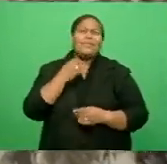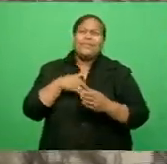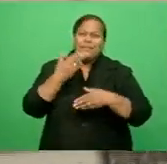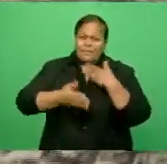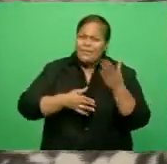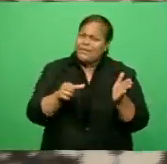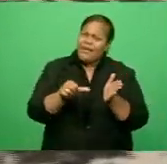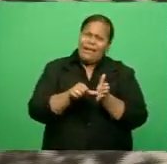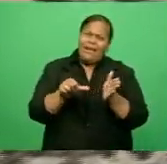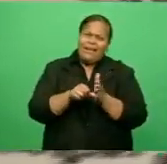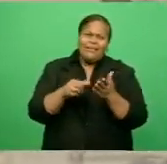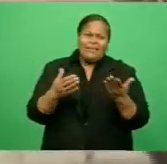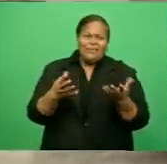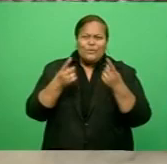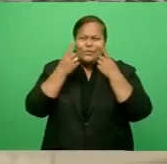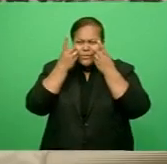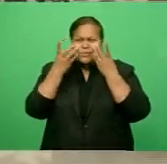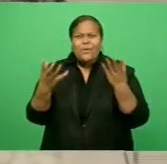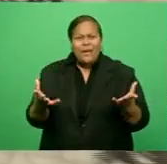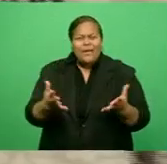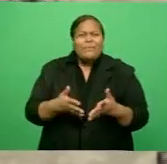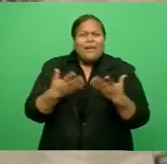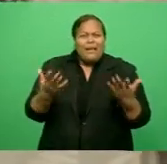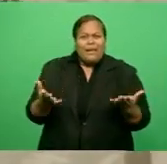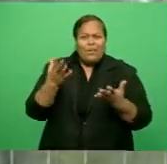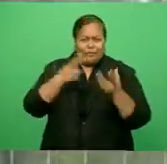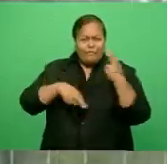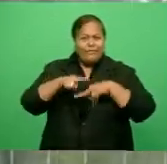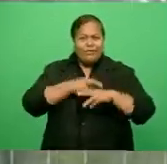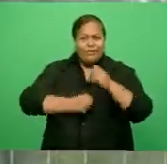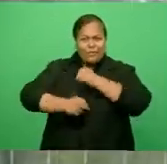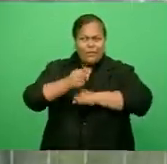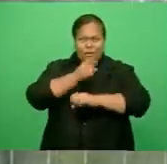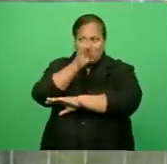people felt with Fiji becoming an independent nation.